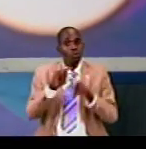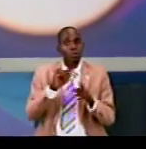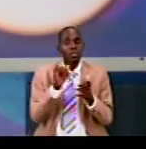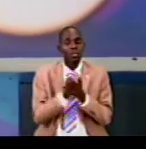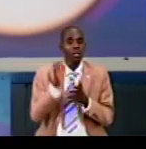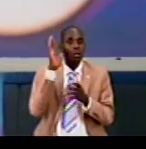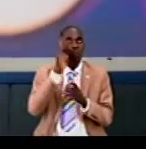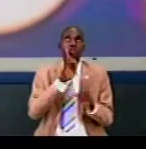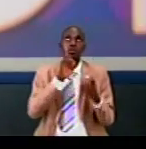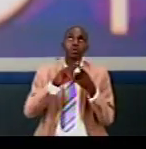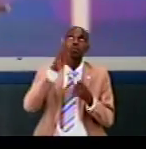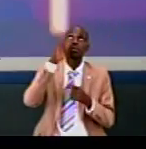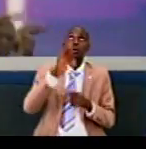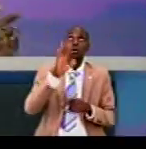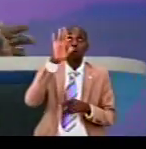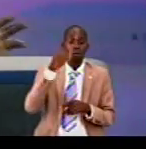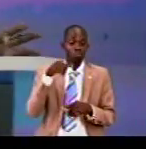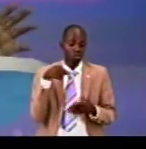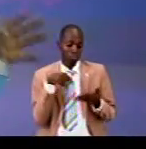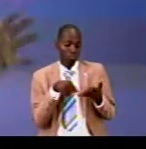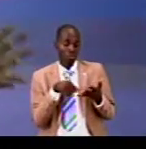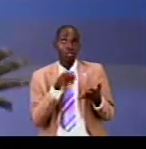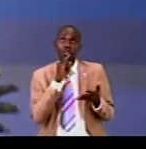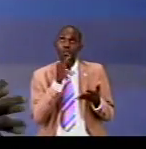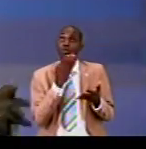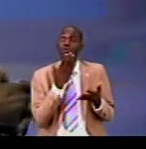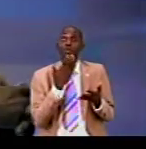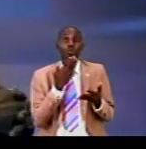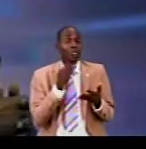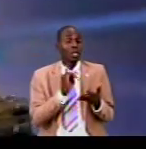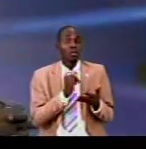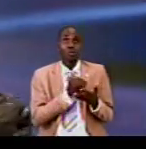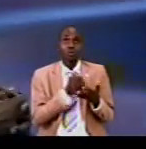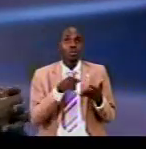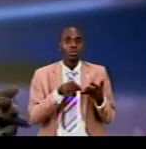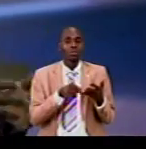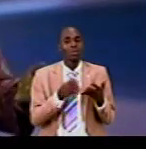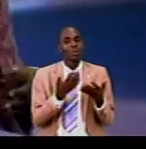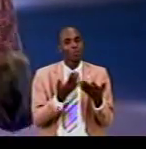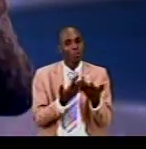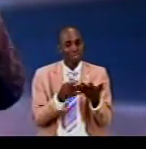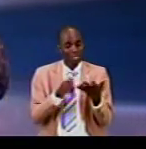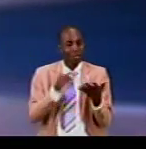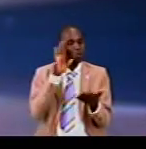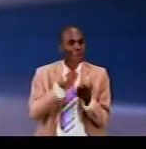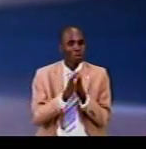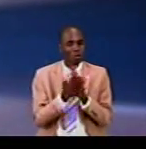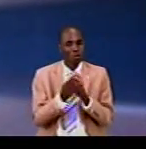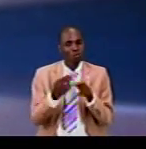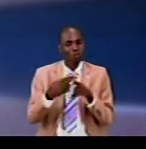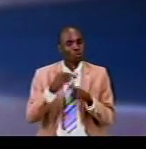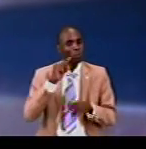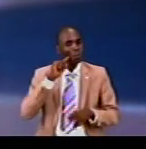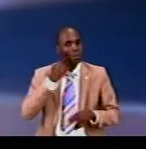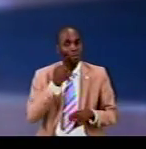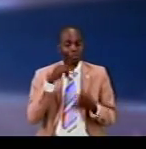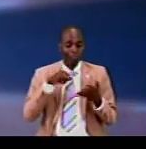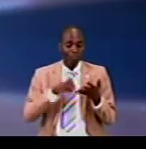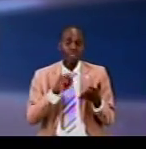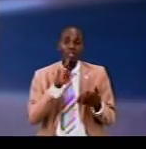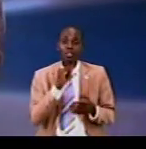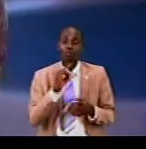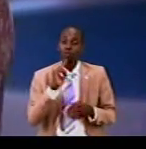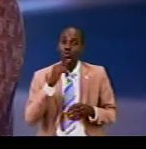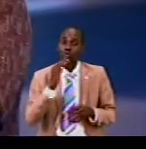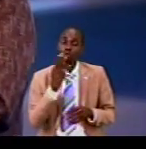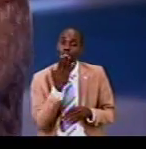your mouth, it's sweet at the time you're committing the sin, but even in life on earth here, it will